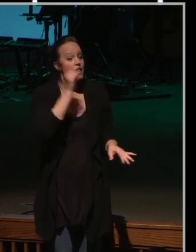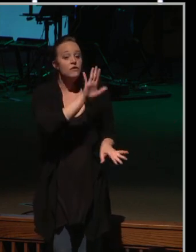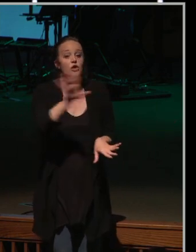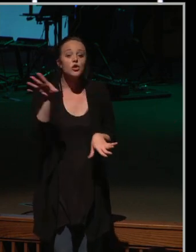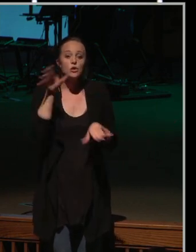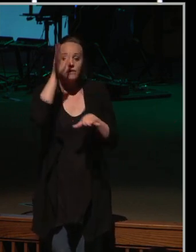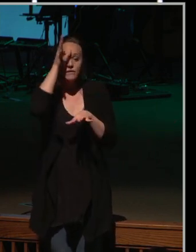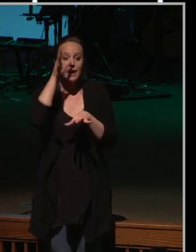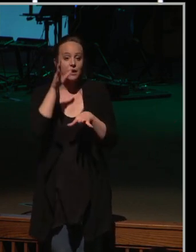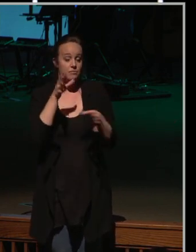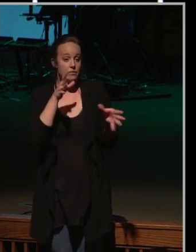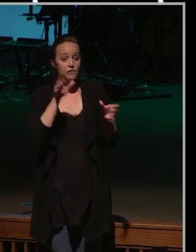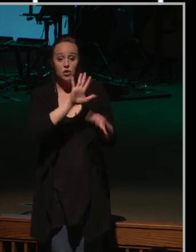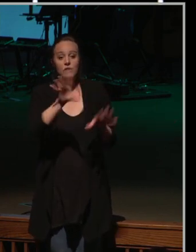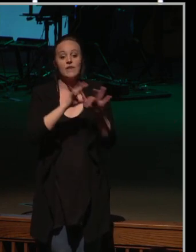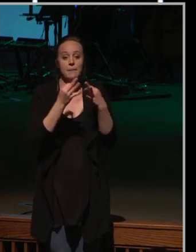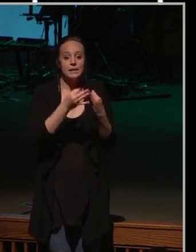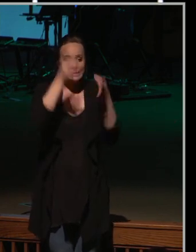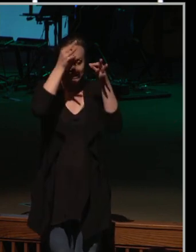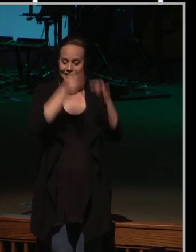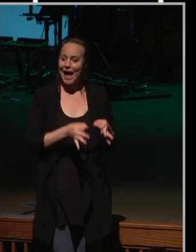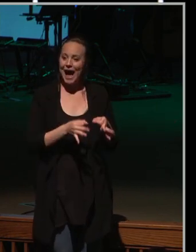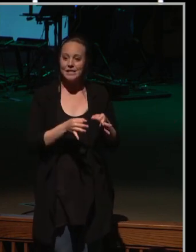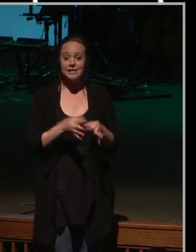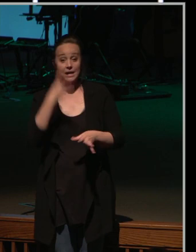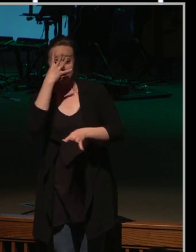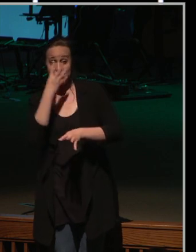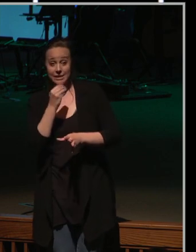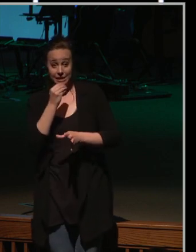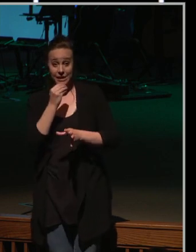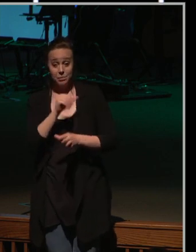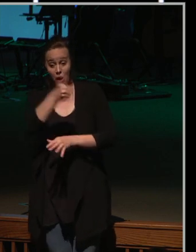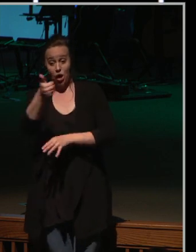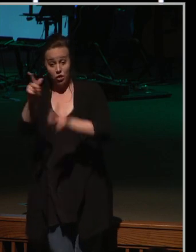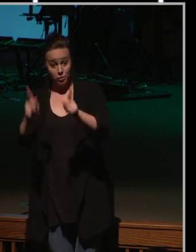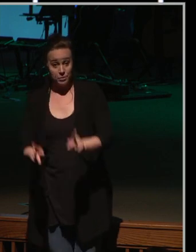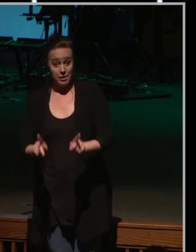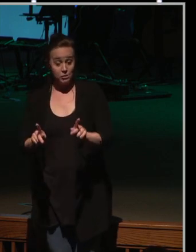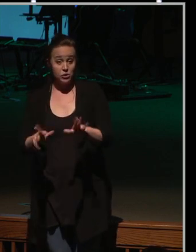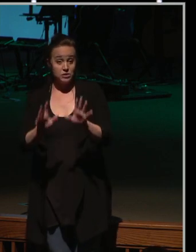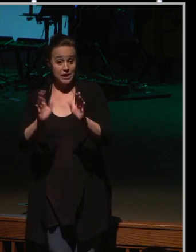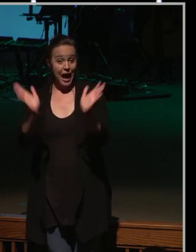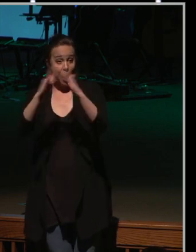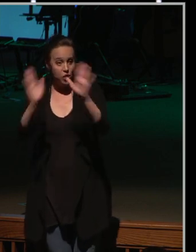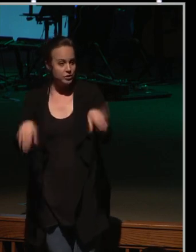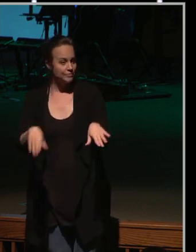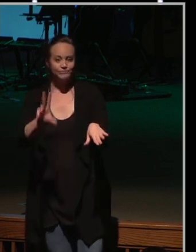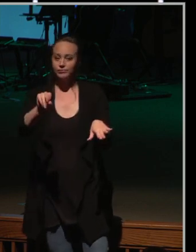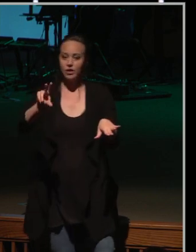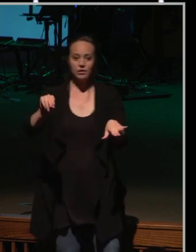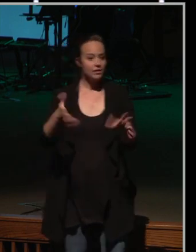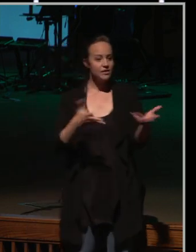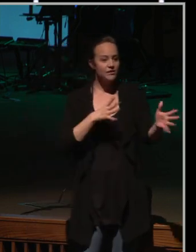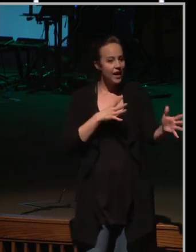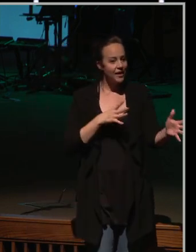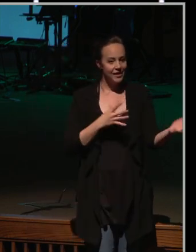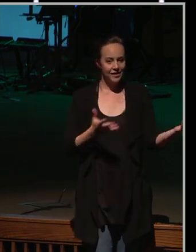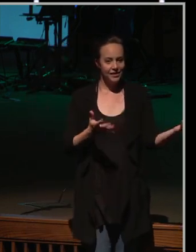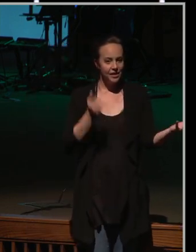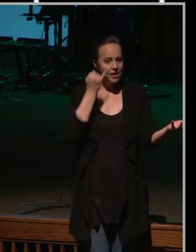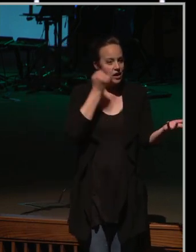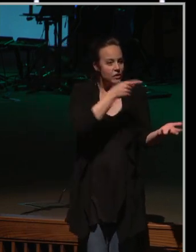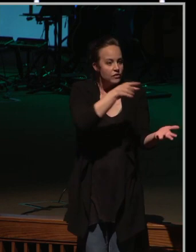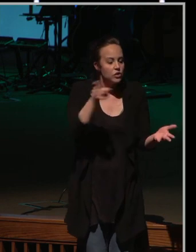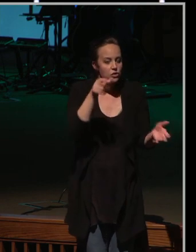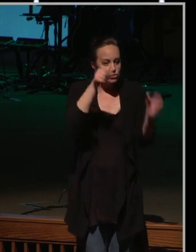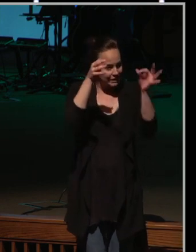on Sunday. It's okay if you set boundaries on what TV shows they watch. Even if they say, well, all of my other friends are watching it,